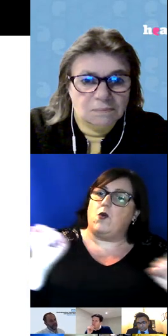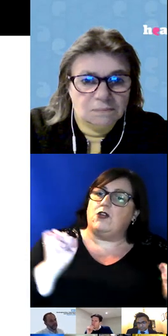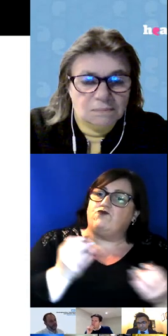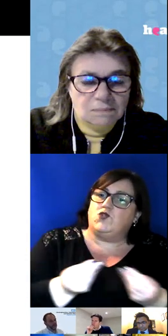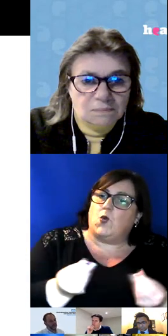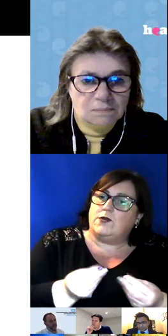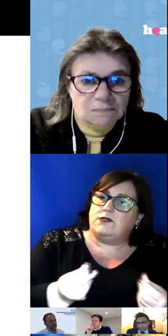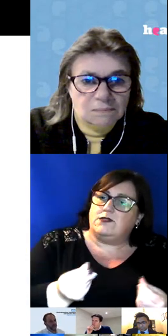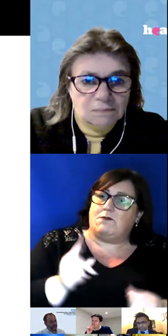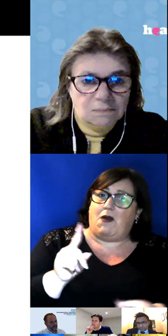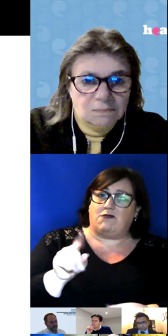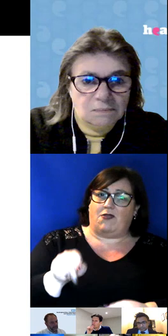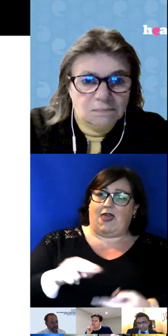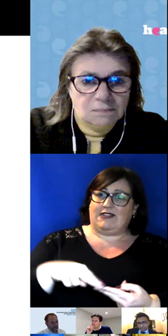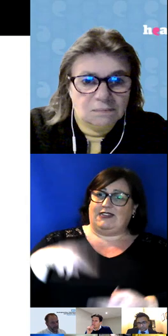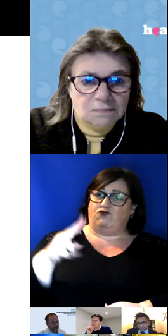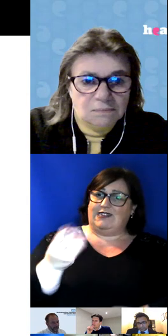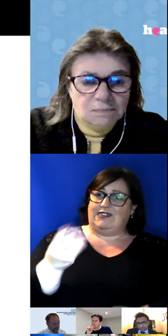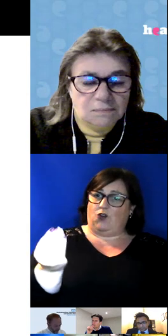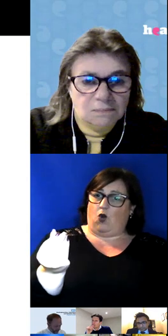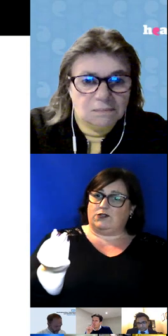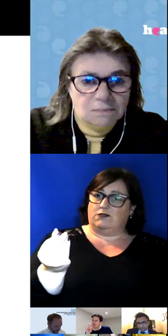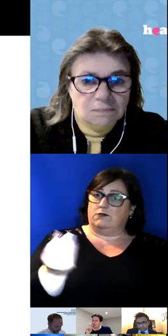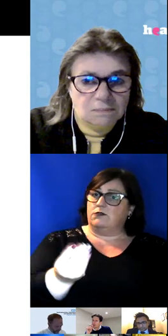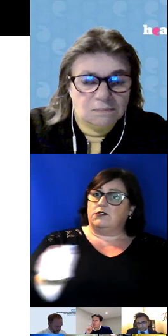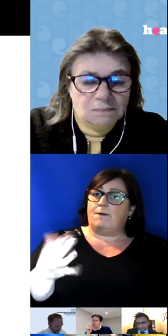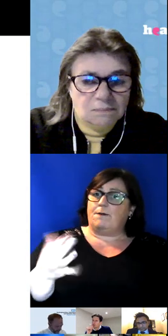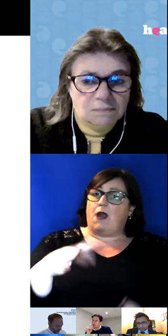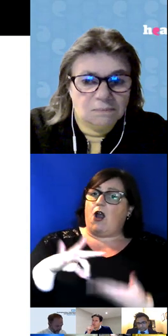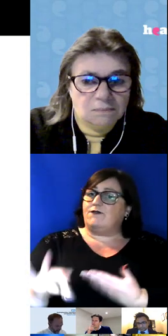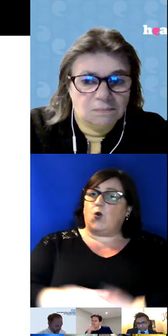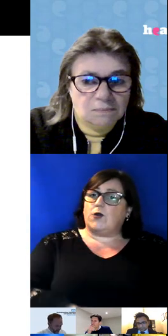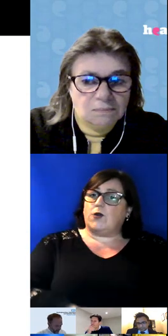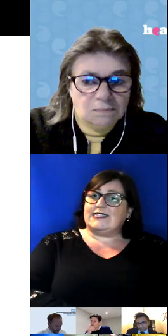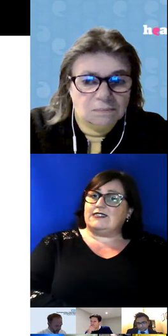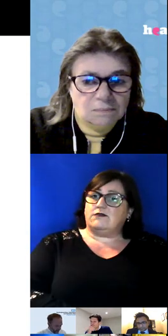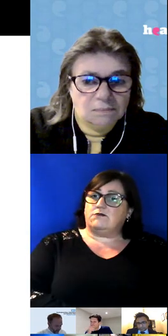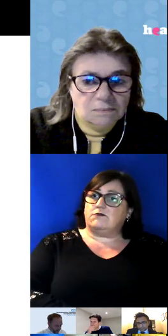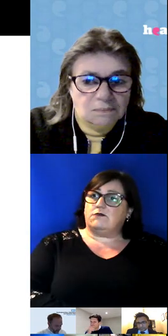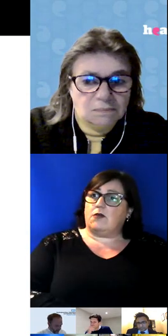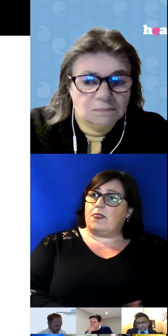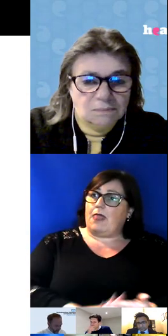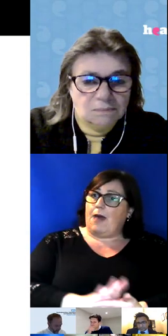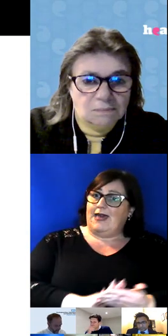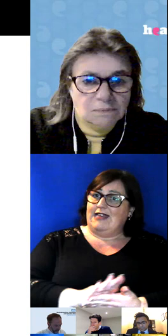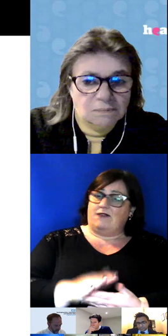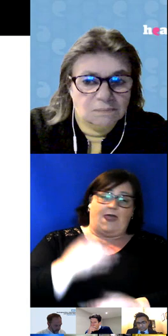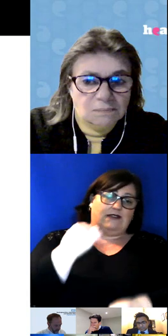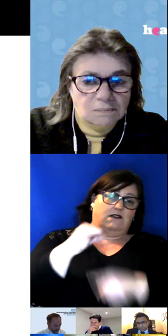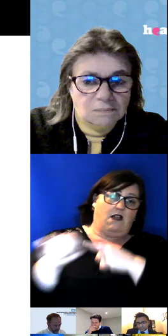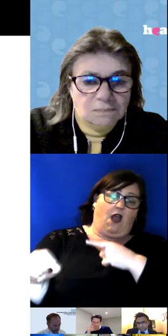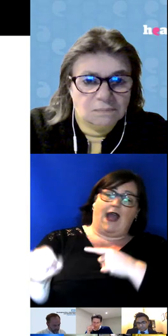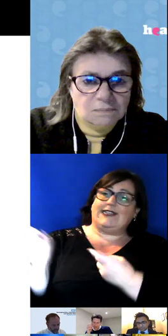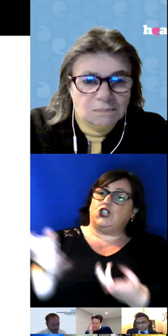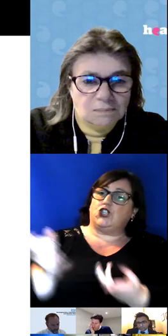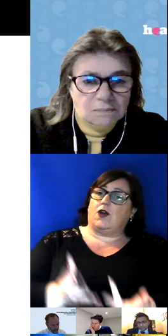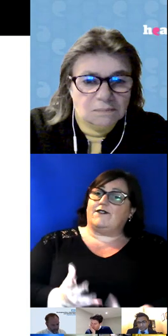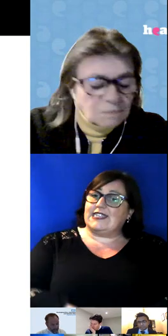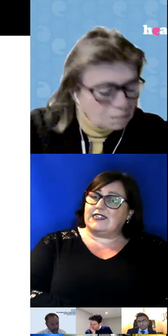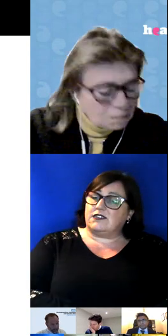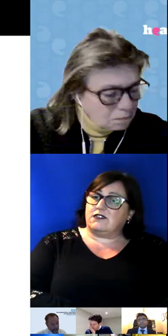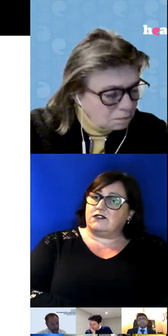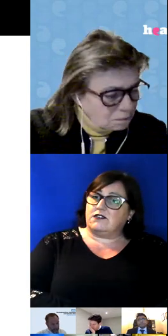cost. For those that can't afford it, they are therefore denied those services. And for, you